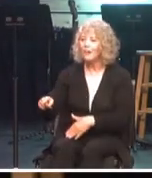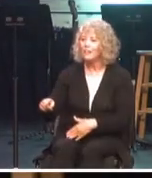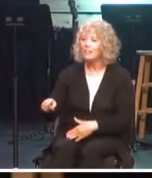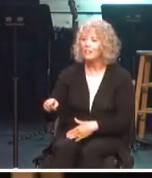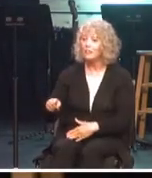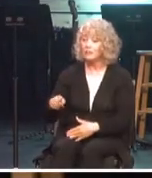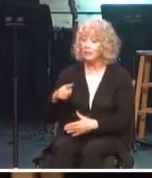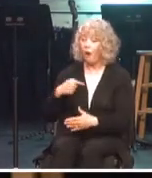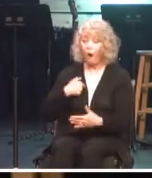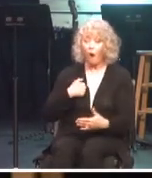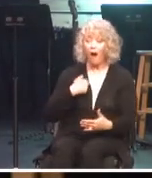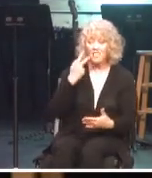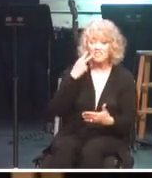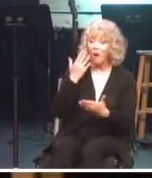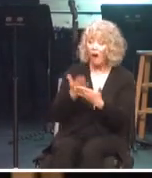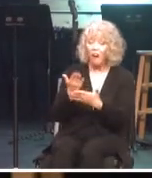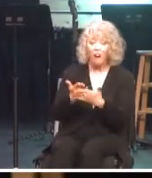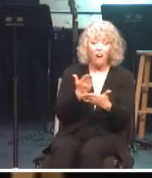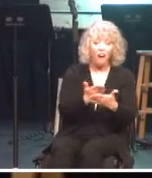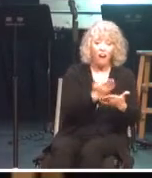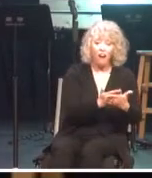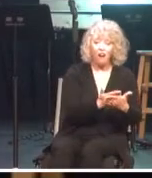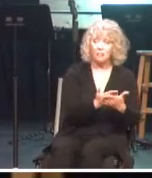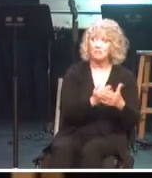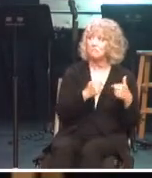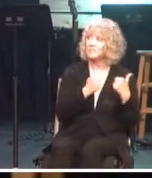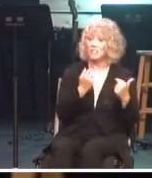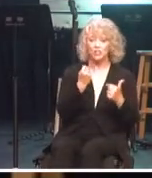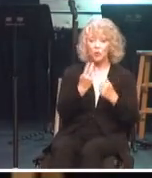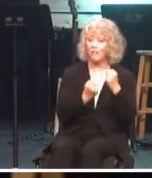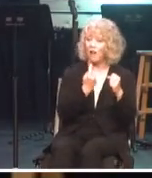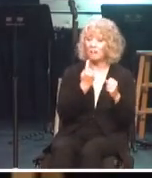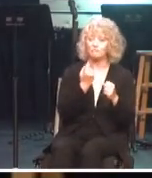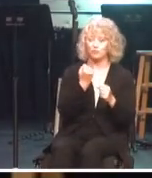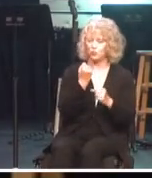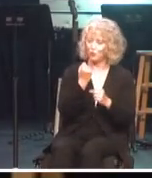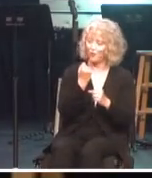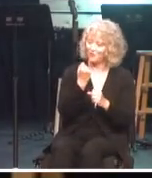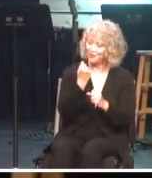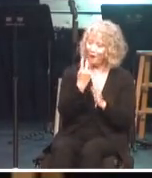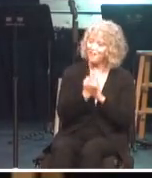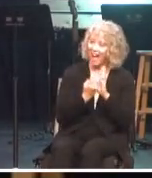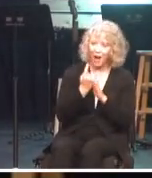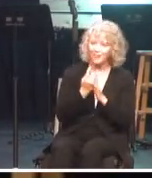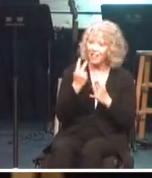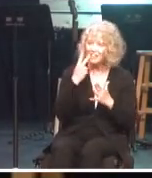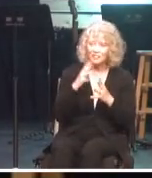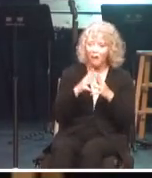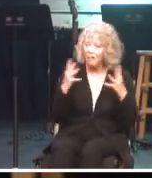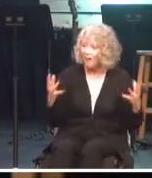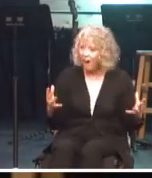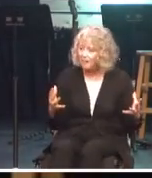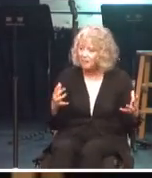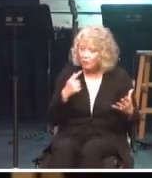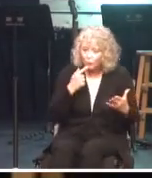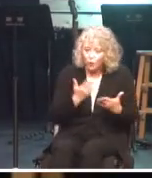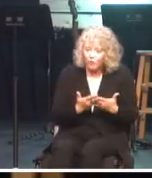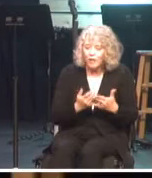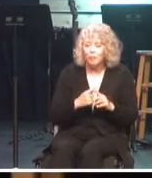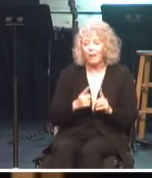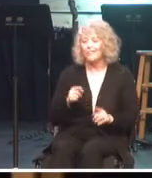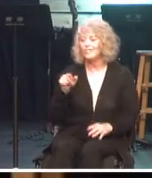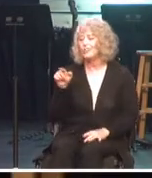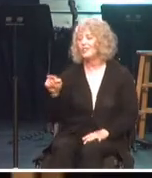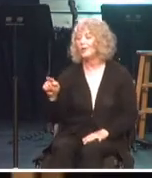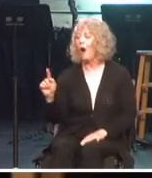Despite all the evidence we've seen over the last just 12 hours, that's it. All the evidence. Jesus is only